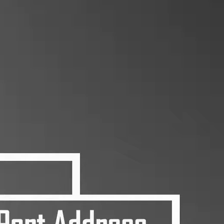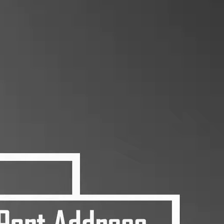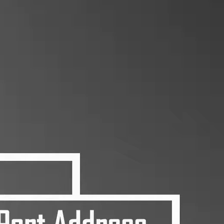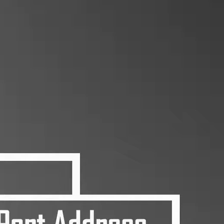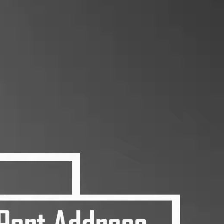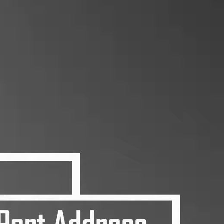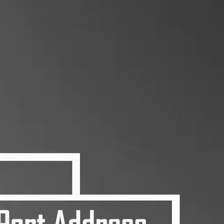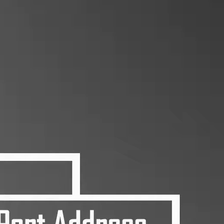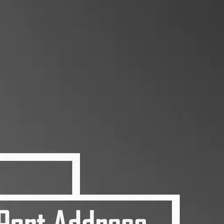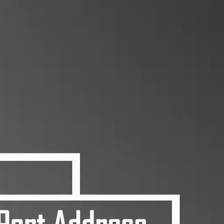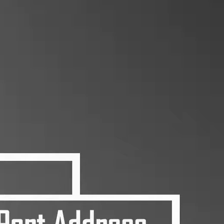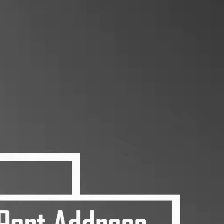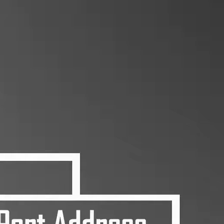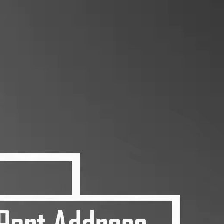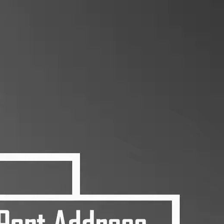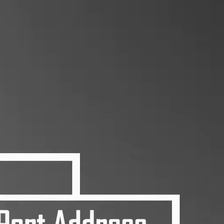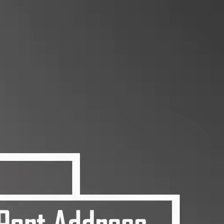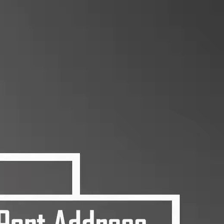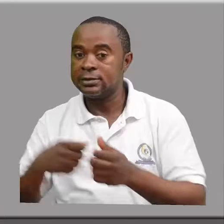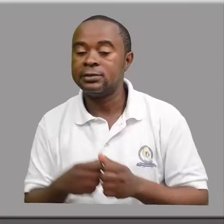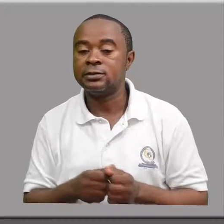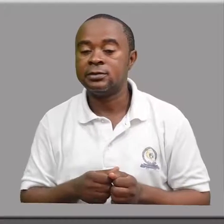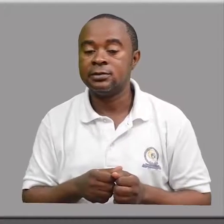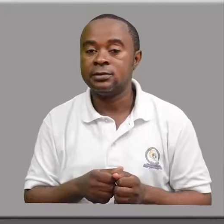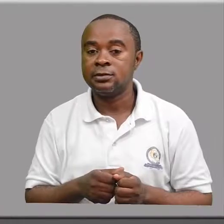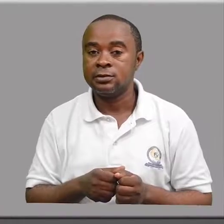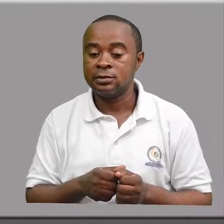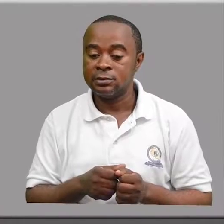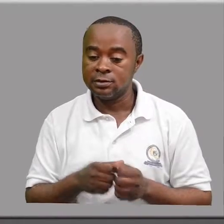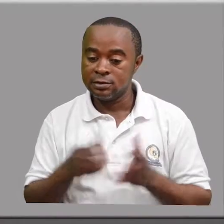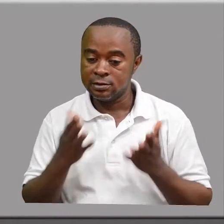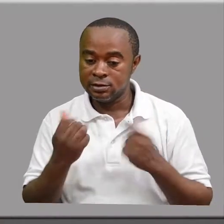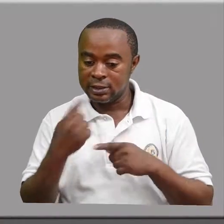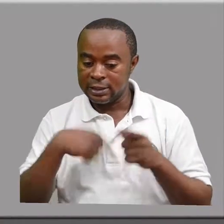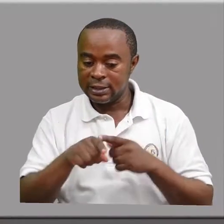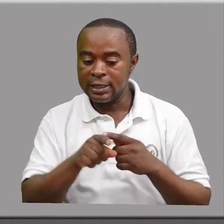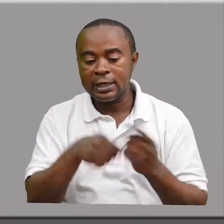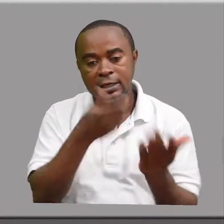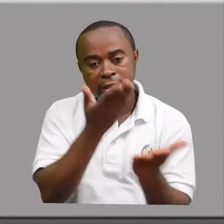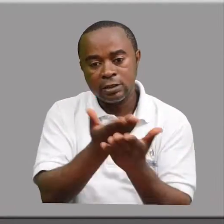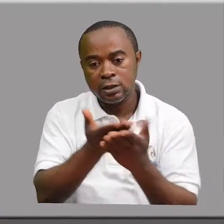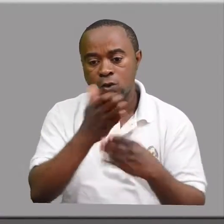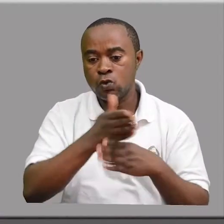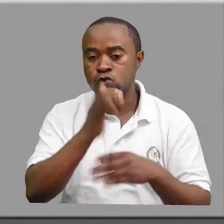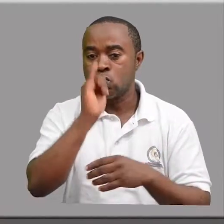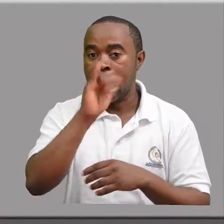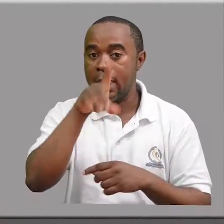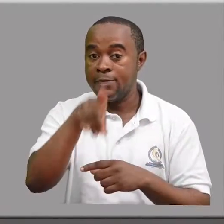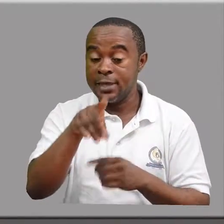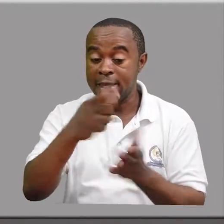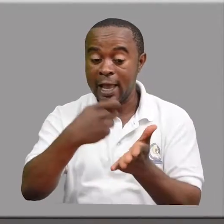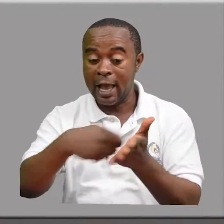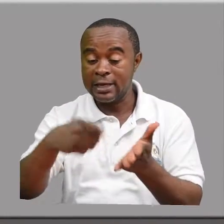network application. So, as introduction for IP addressing,